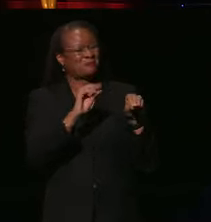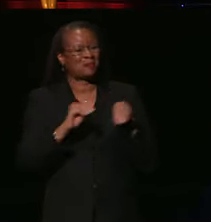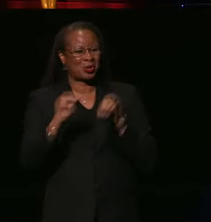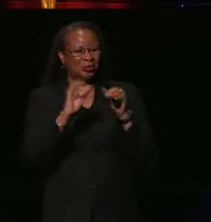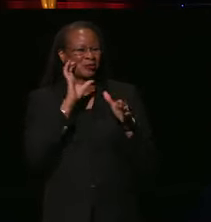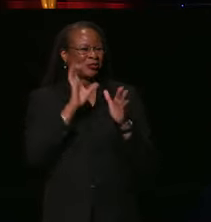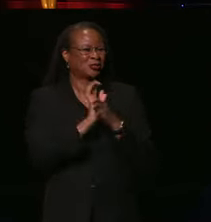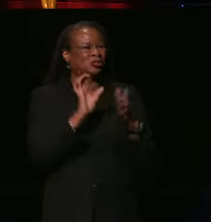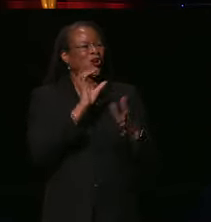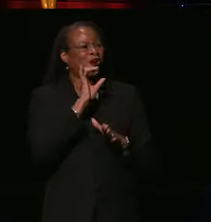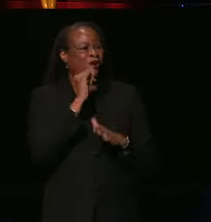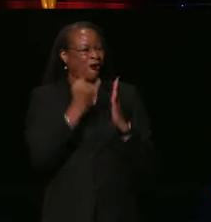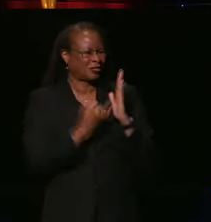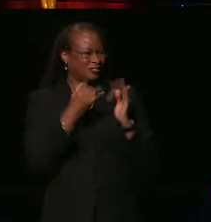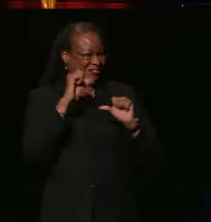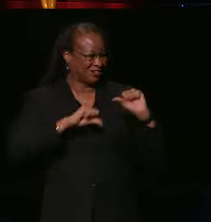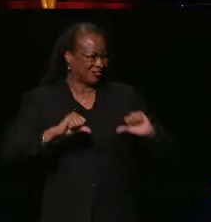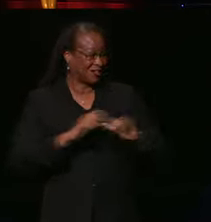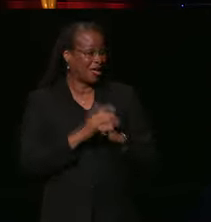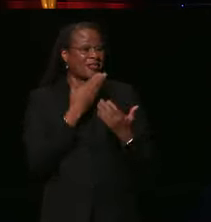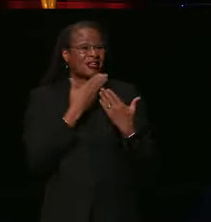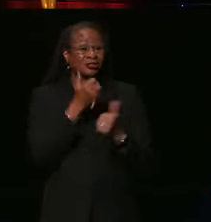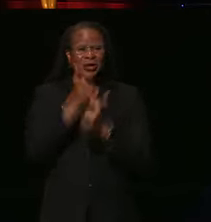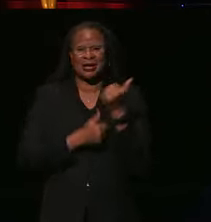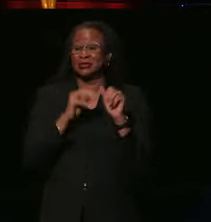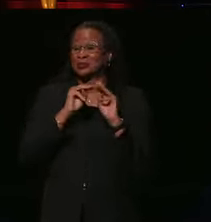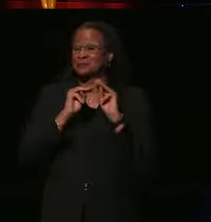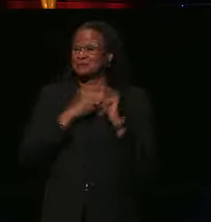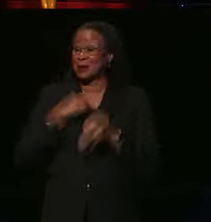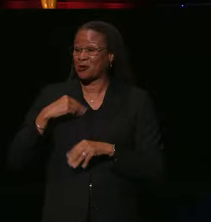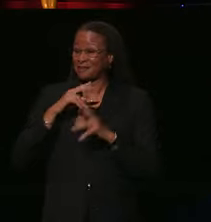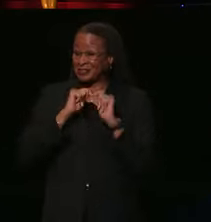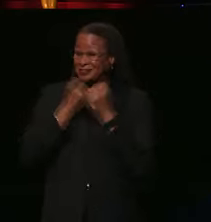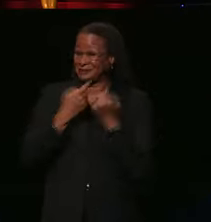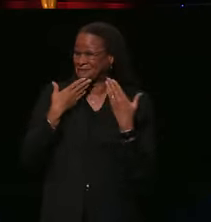Picture Arts and Sciences. Thank you to each member of your team.